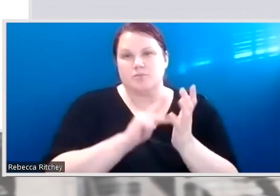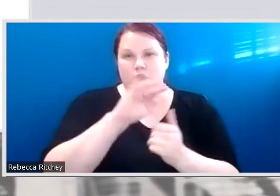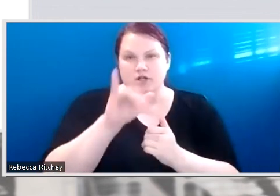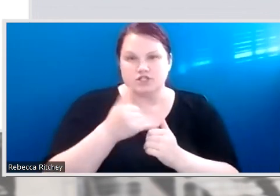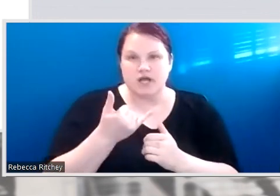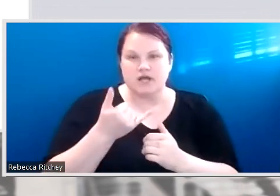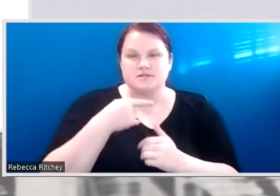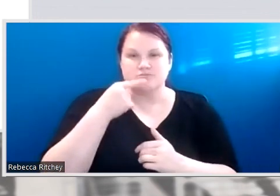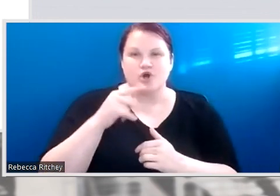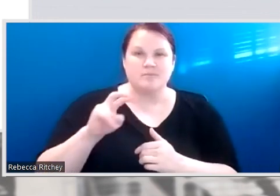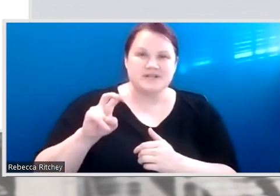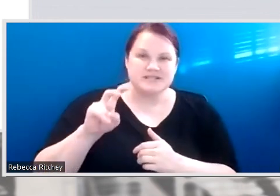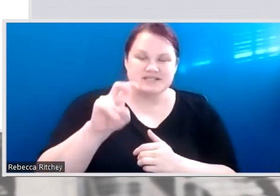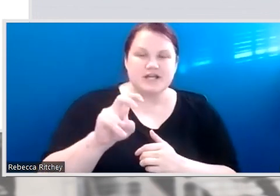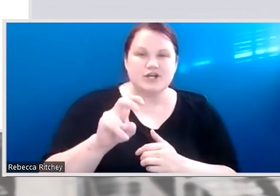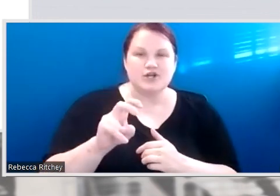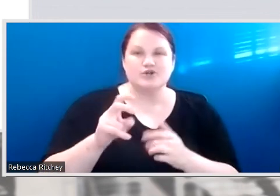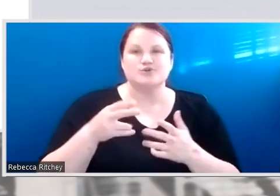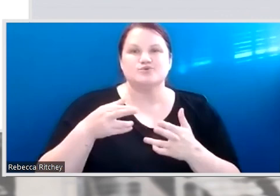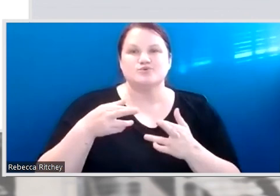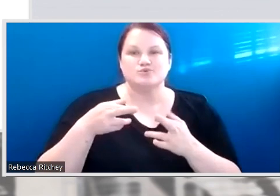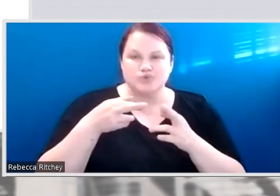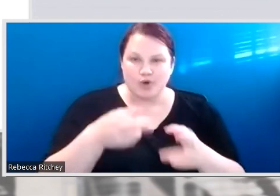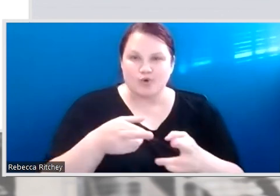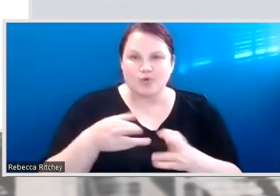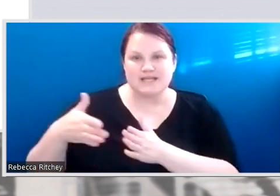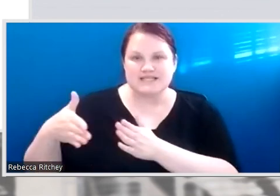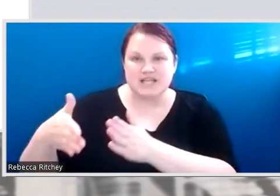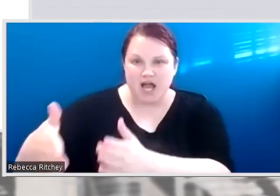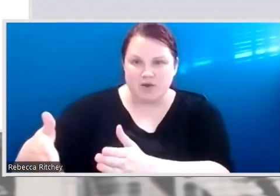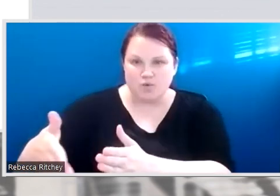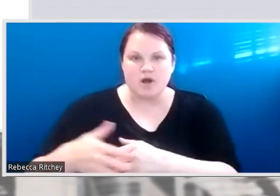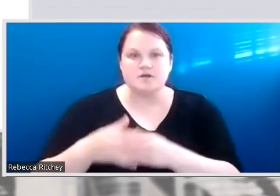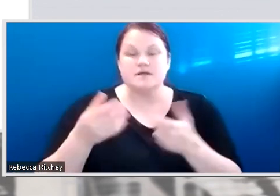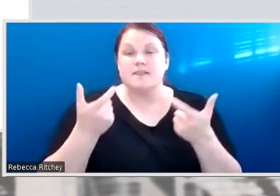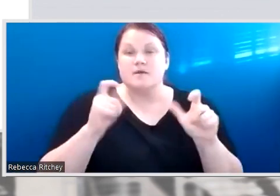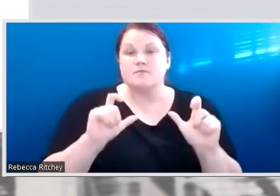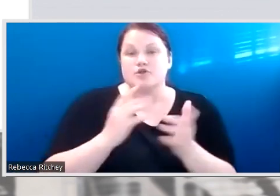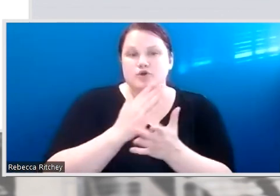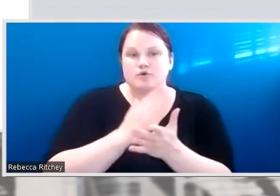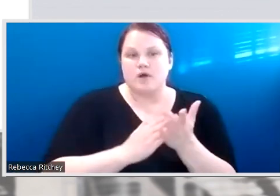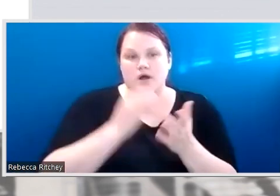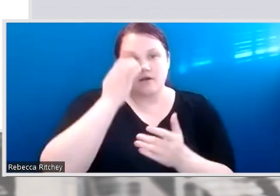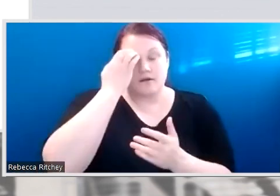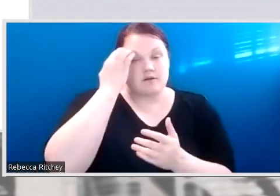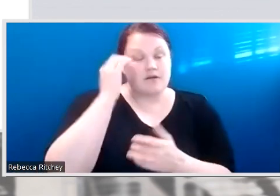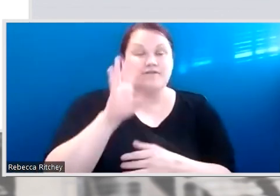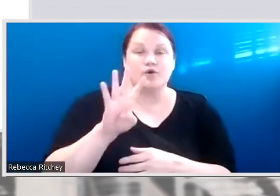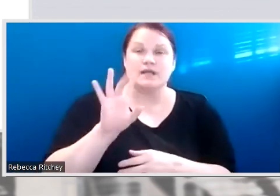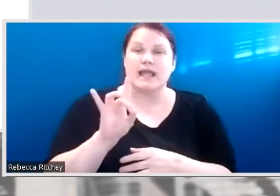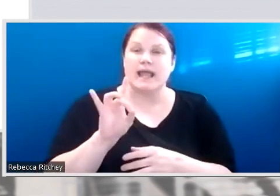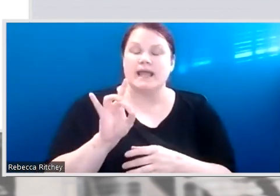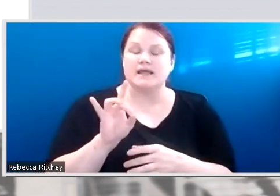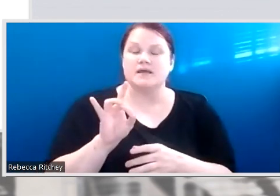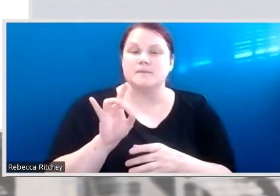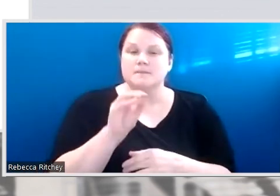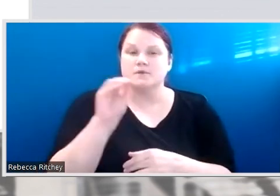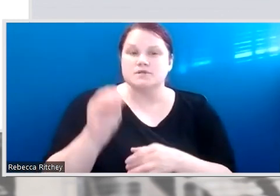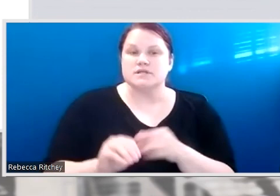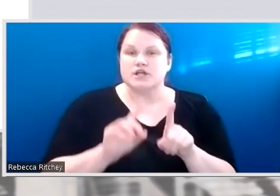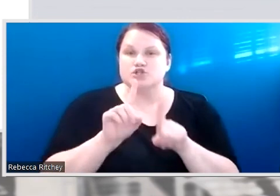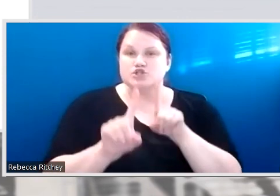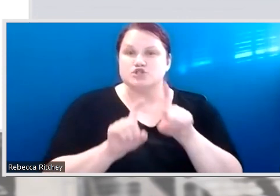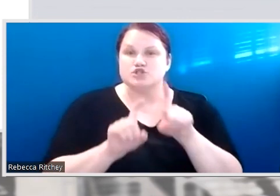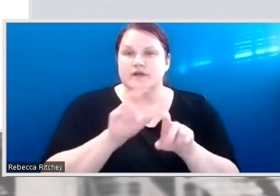stairs, roadways, sidewalks, things like that. This big blue section, which was 48% of our survey responses last year, is